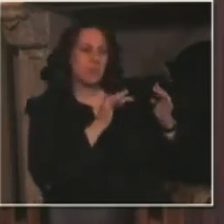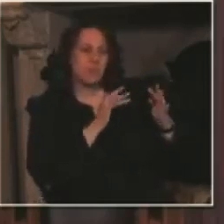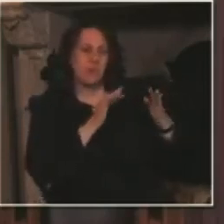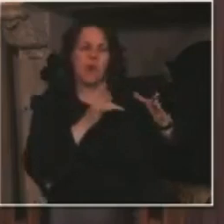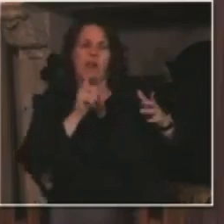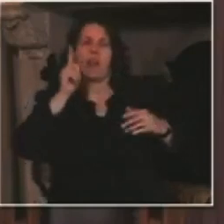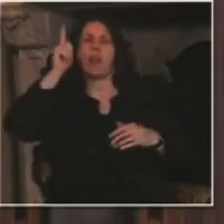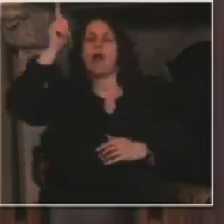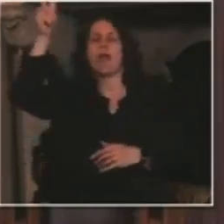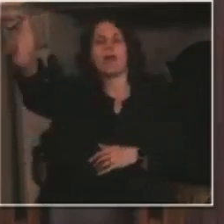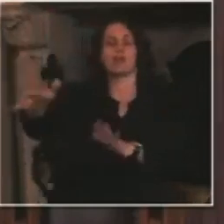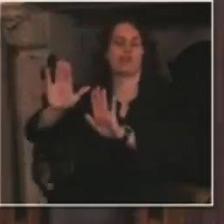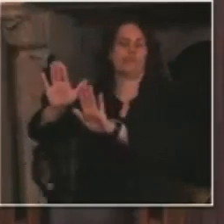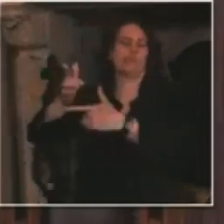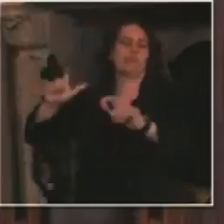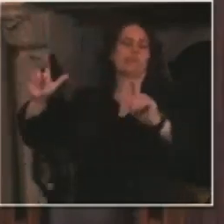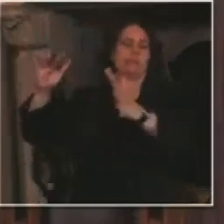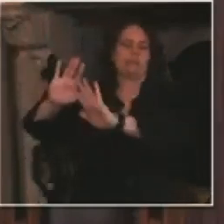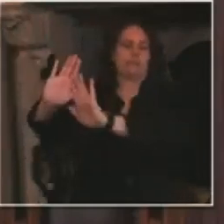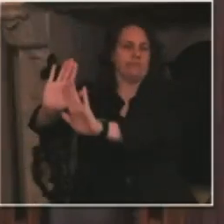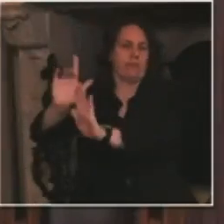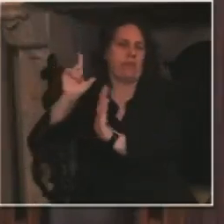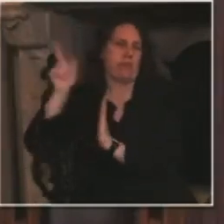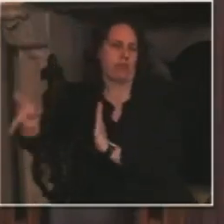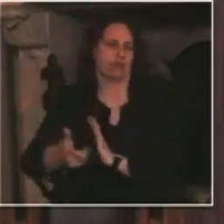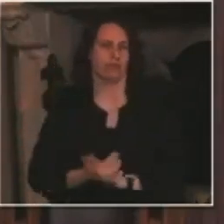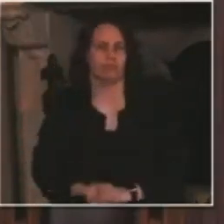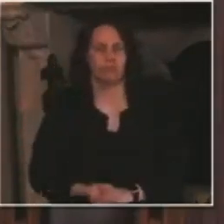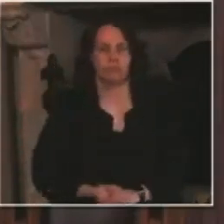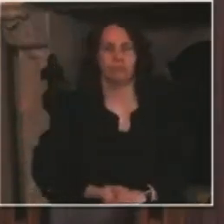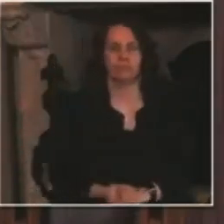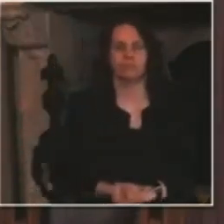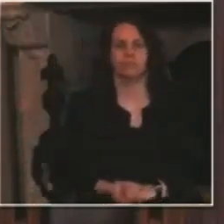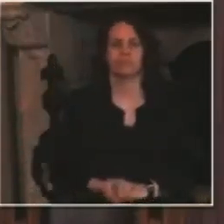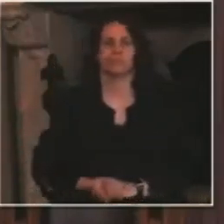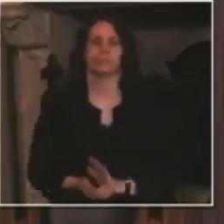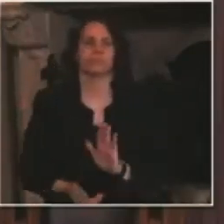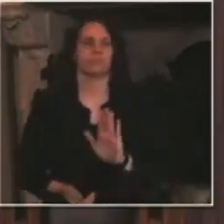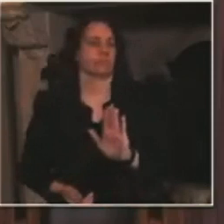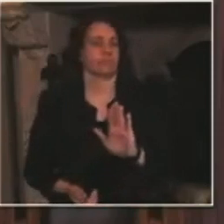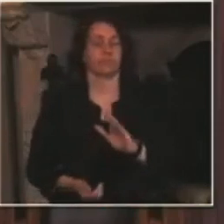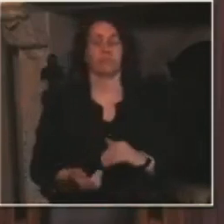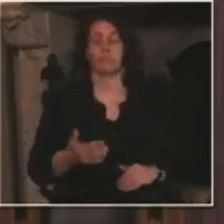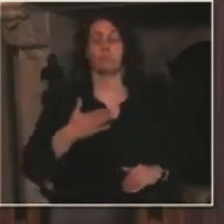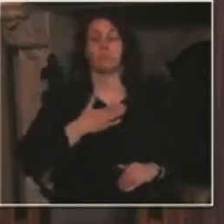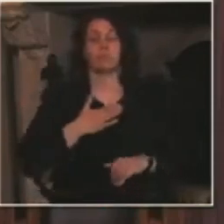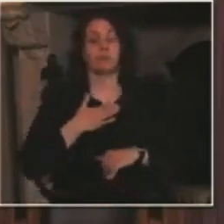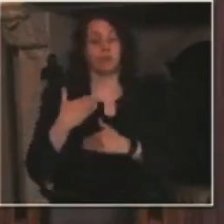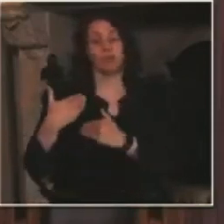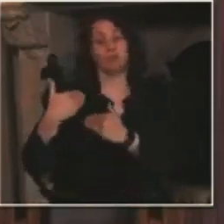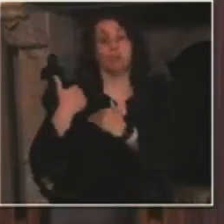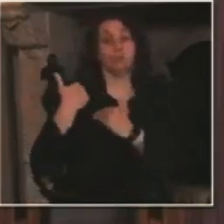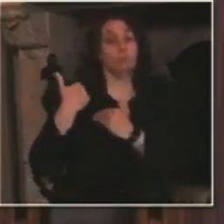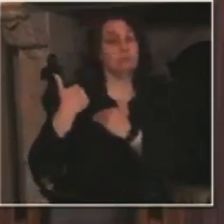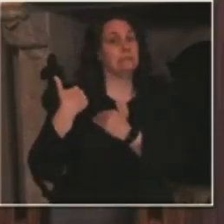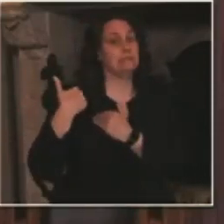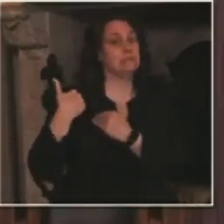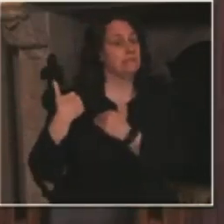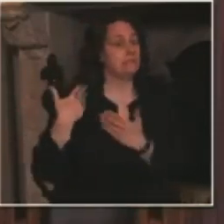know, anything you look at, it is our obligation to minimize